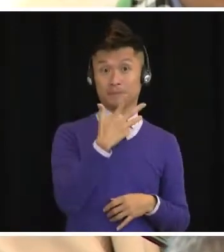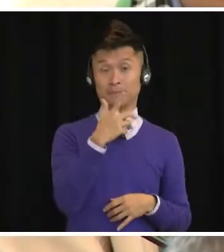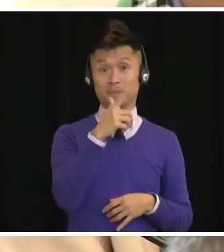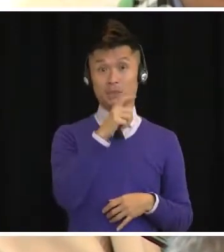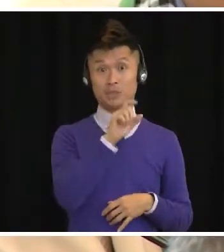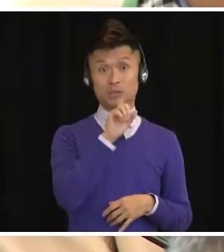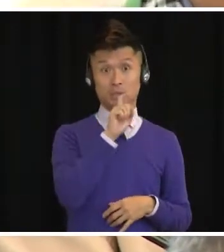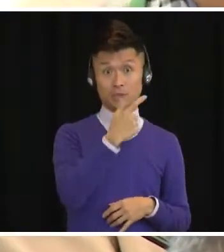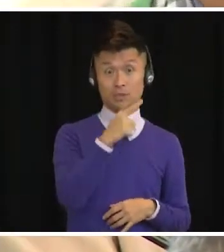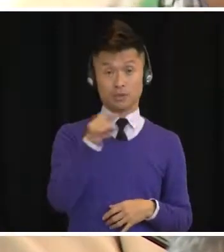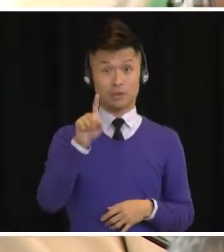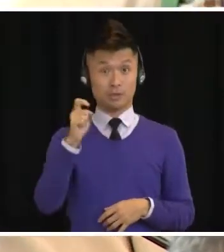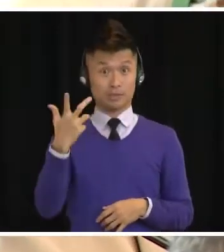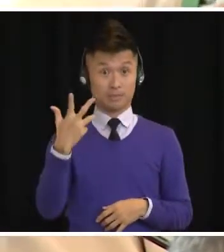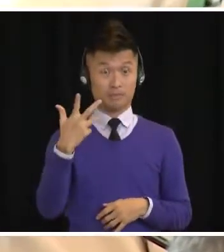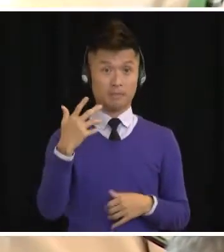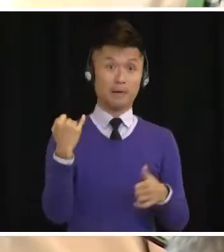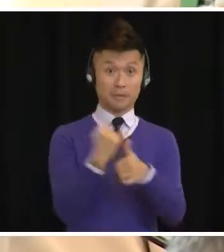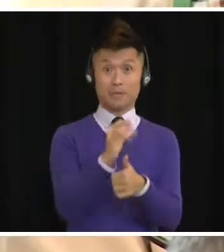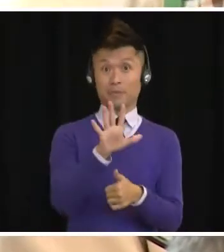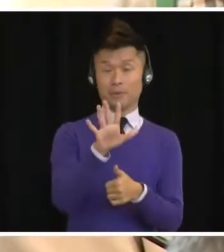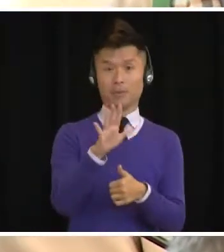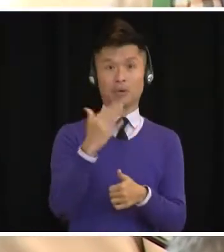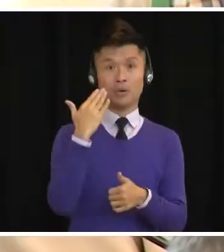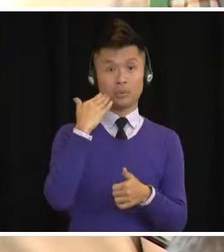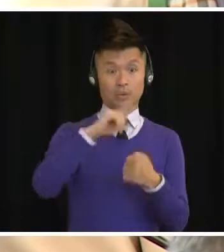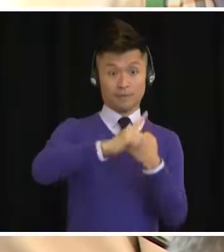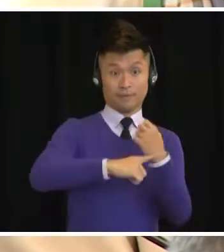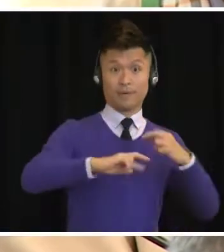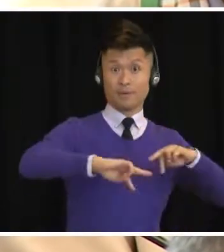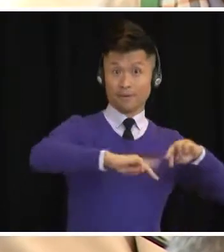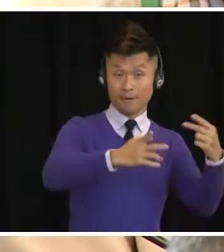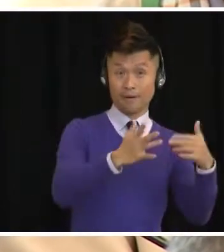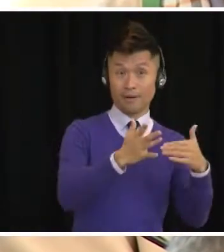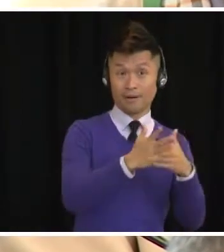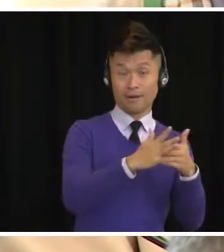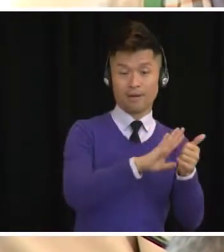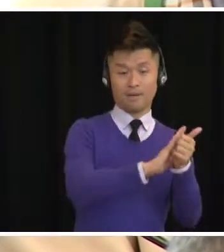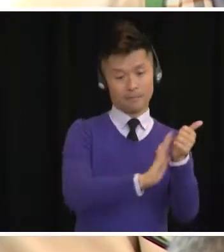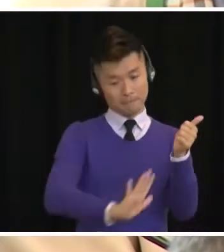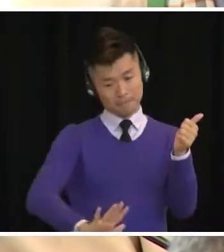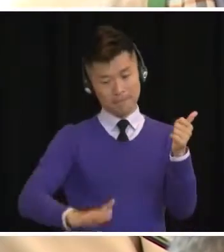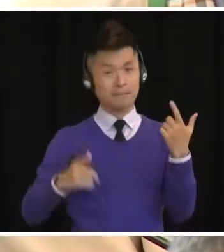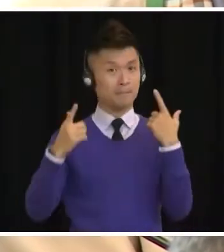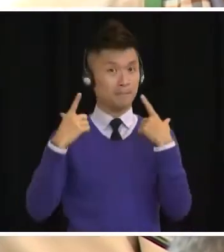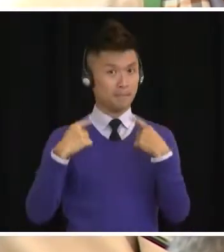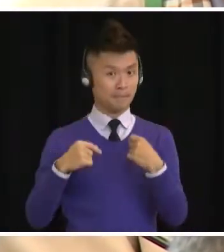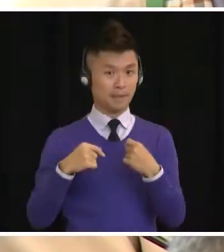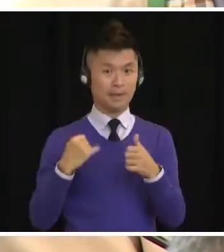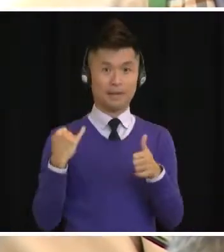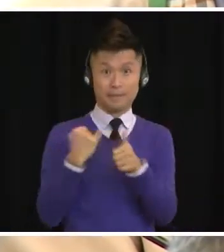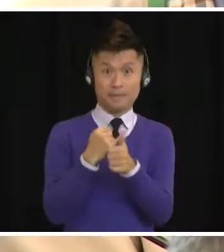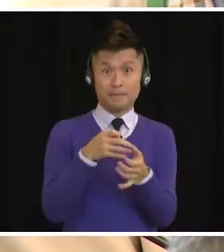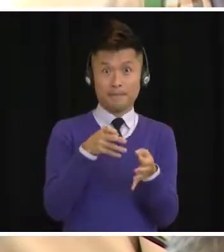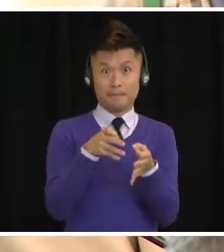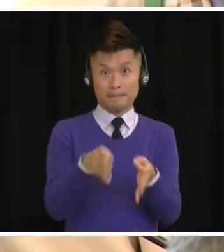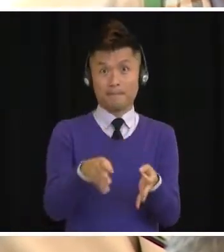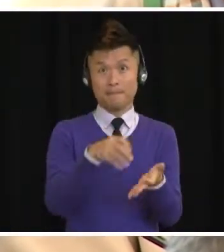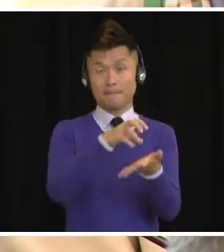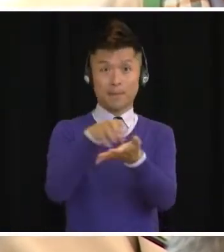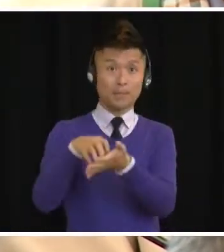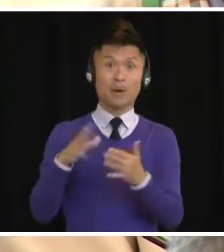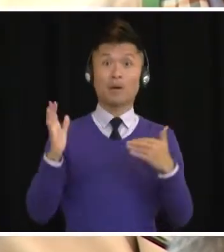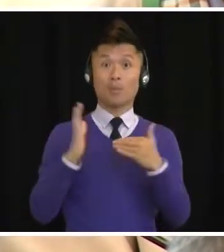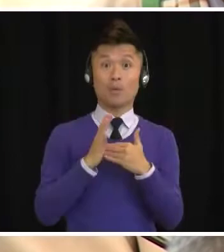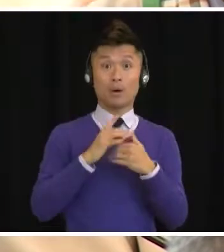around 500 girls between 16 and 18 got married. So if we do change the law, then some